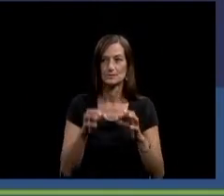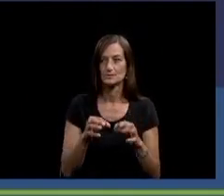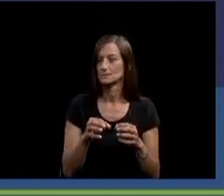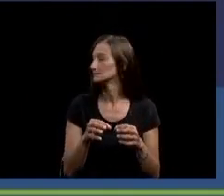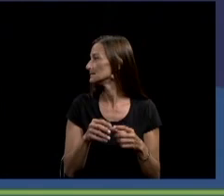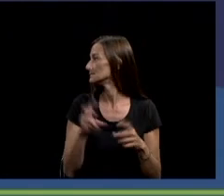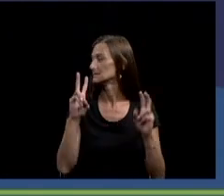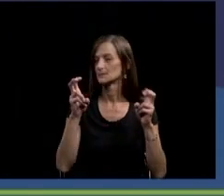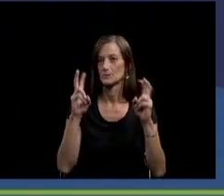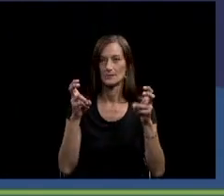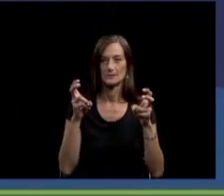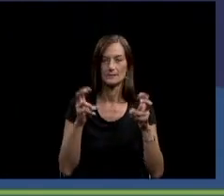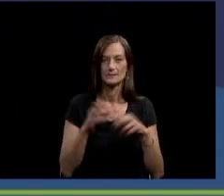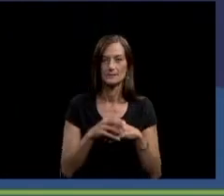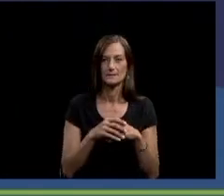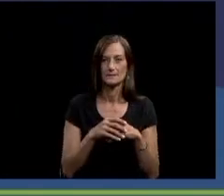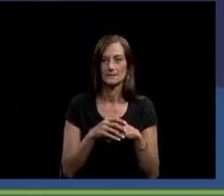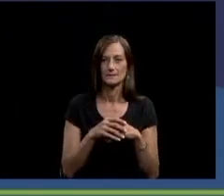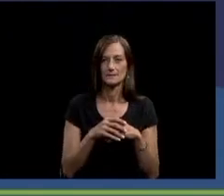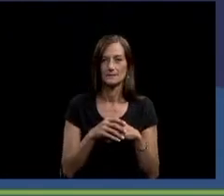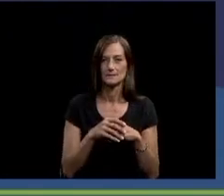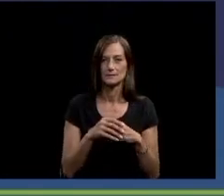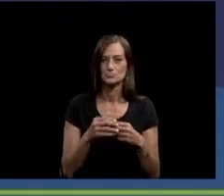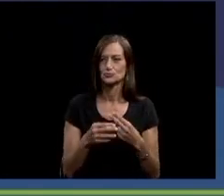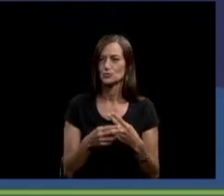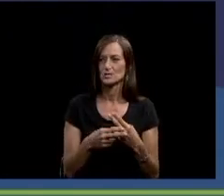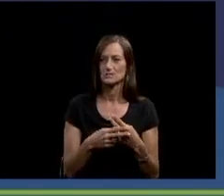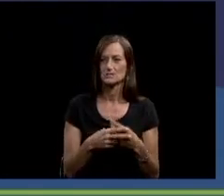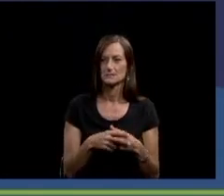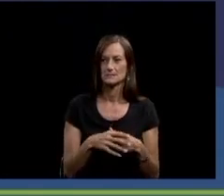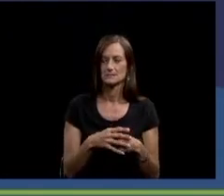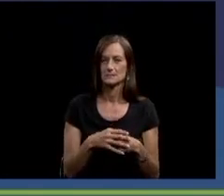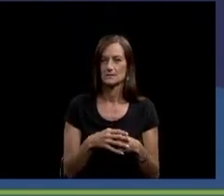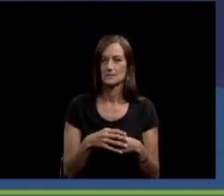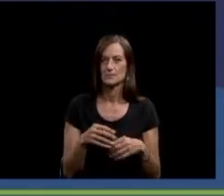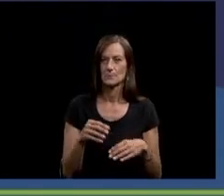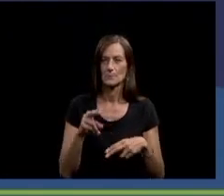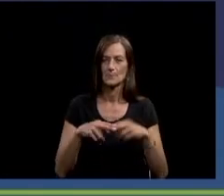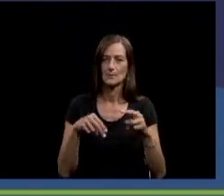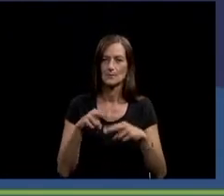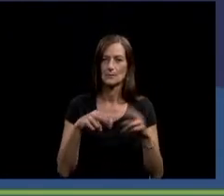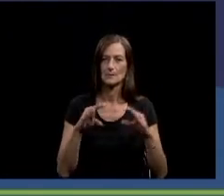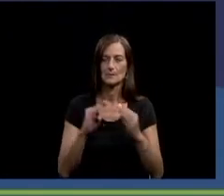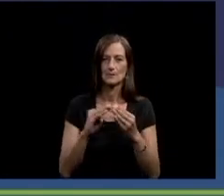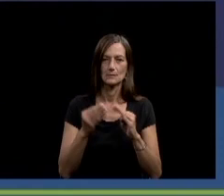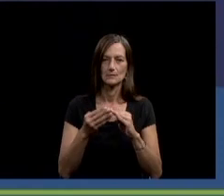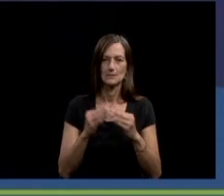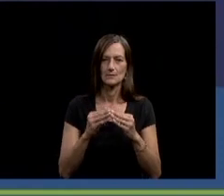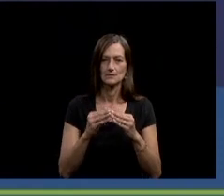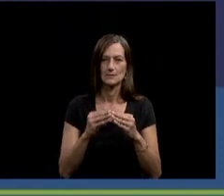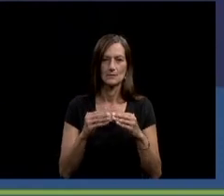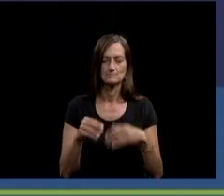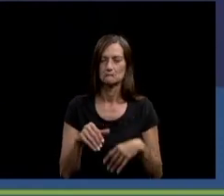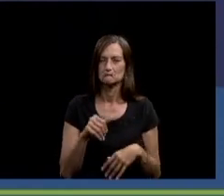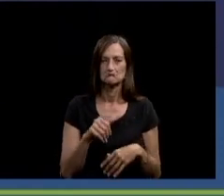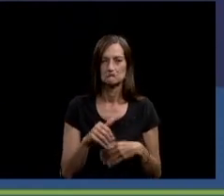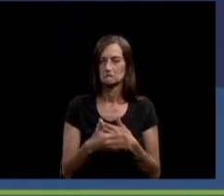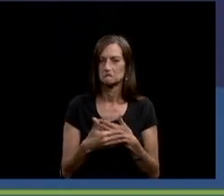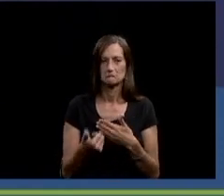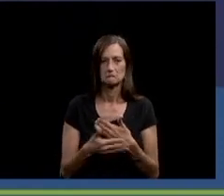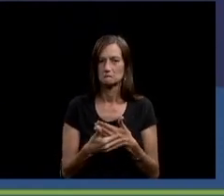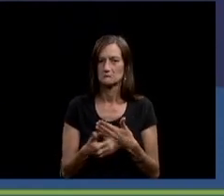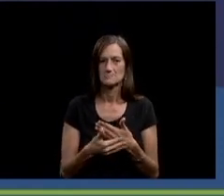respect that you build with the community. You know, it's not easy, and it can be, you know, very fragile at times. But I think we've set a good foundation